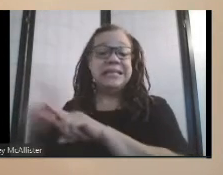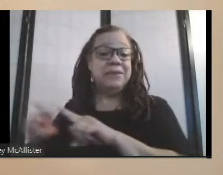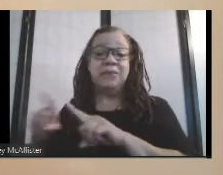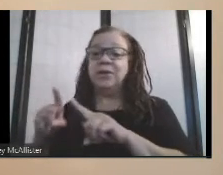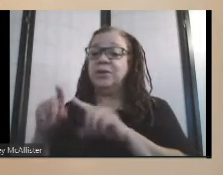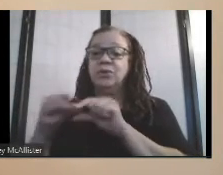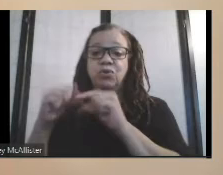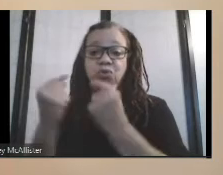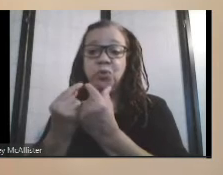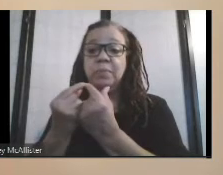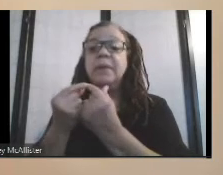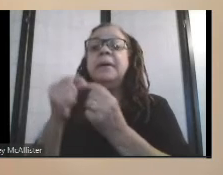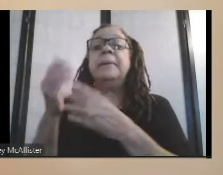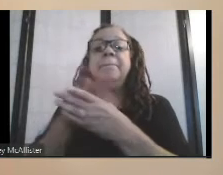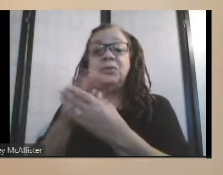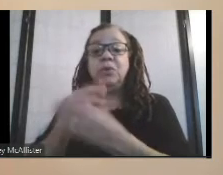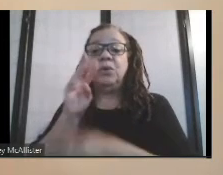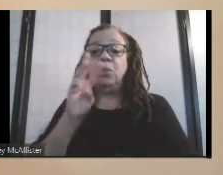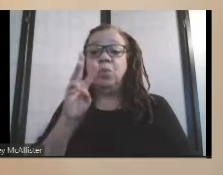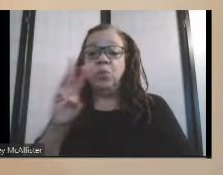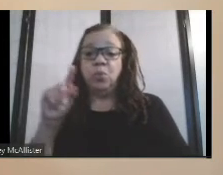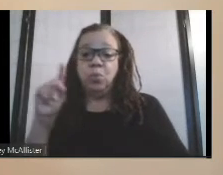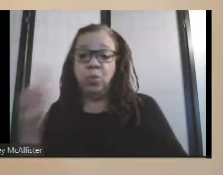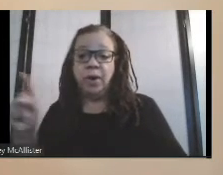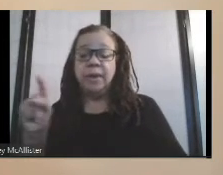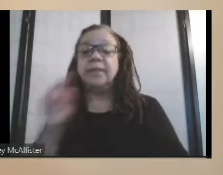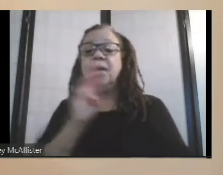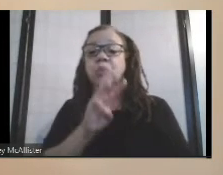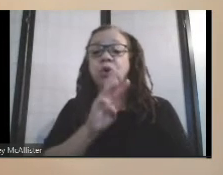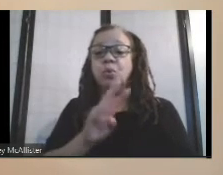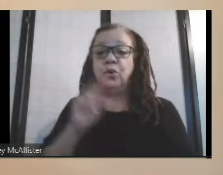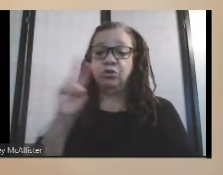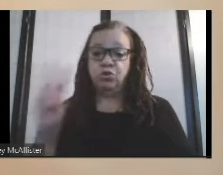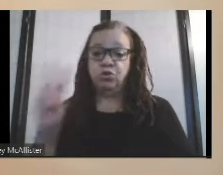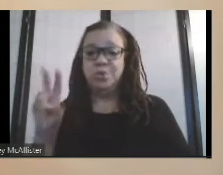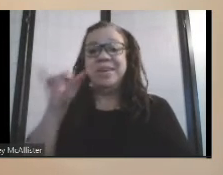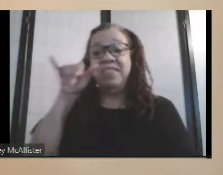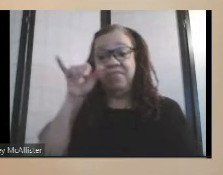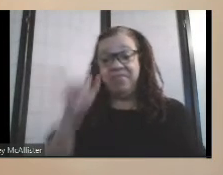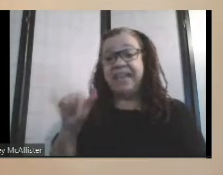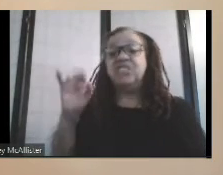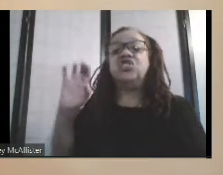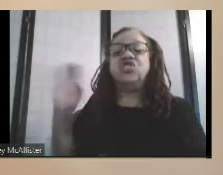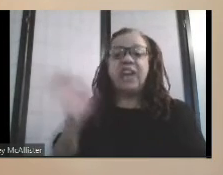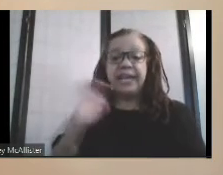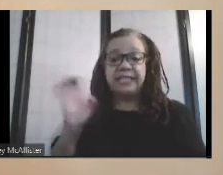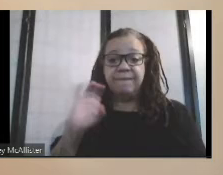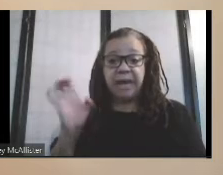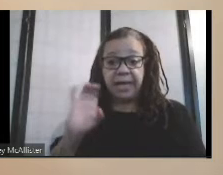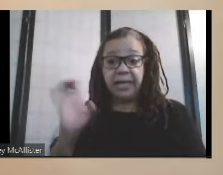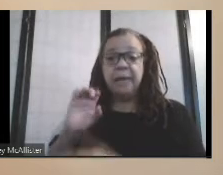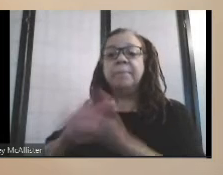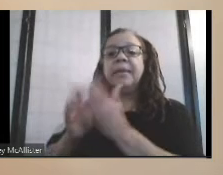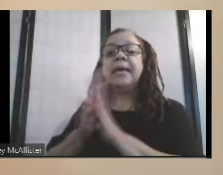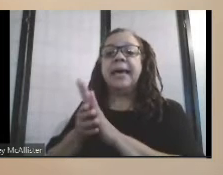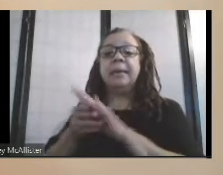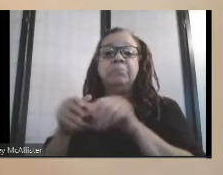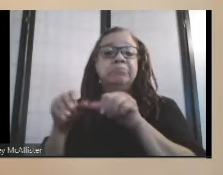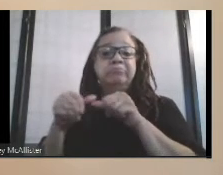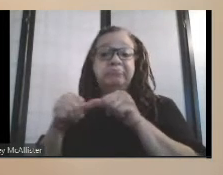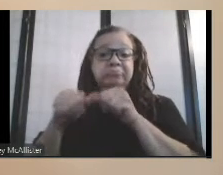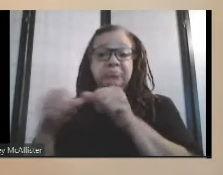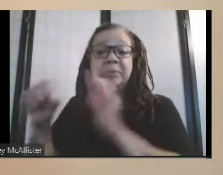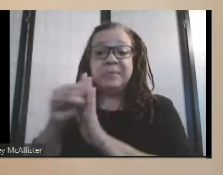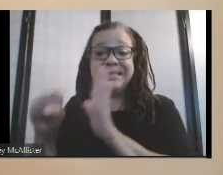Empire. Between World War I and World War II, Czechoslovakia became a most prosperous and politically stable state